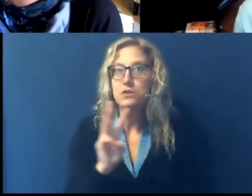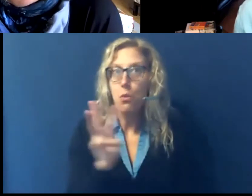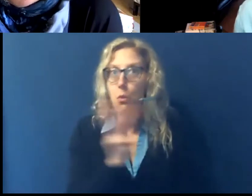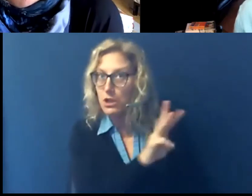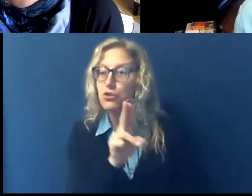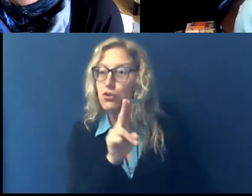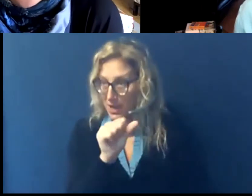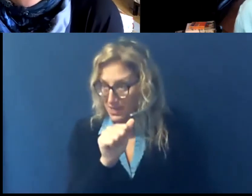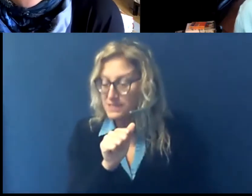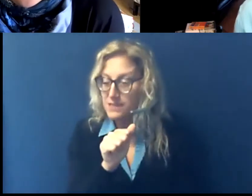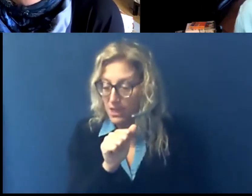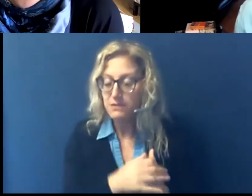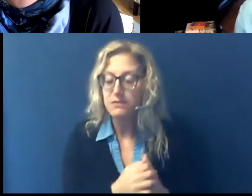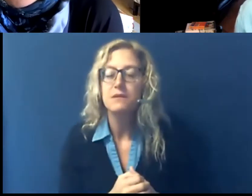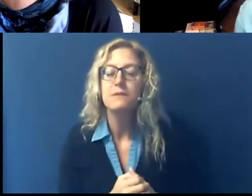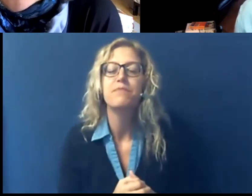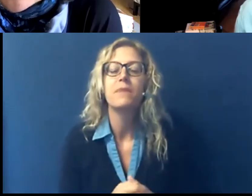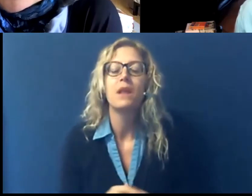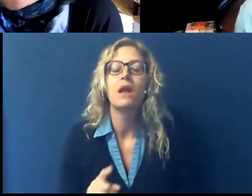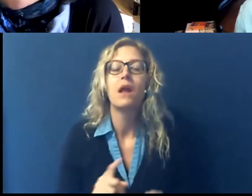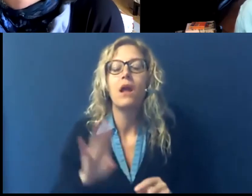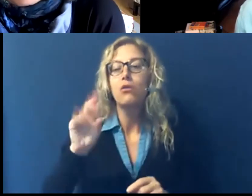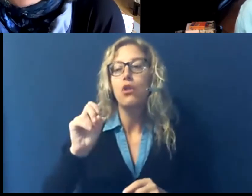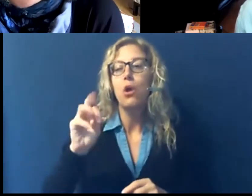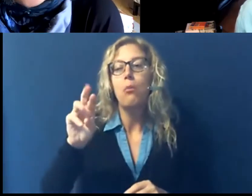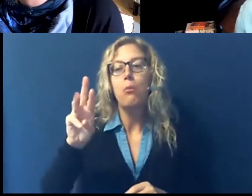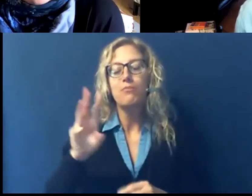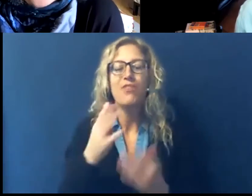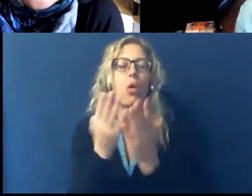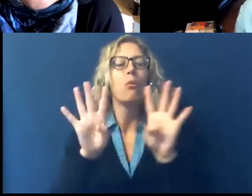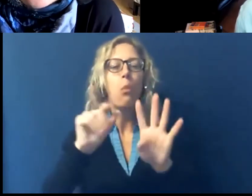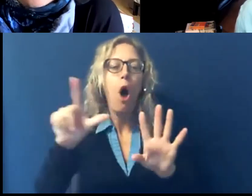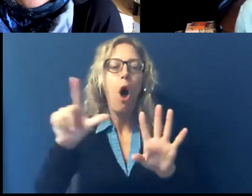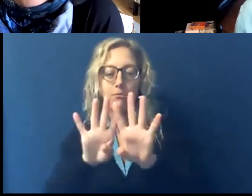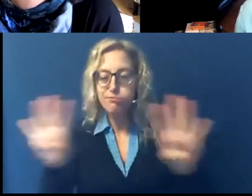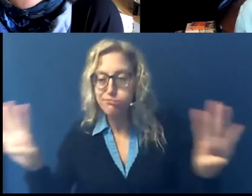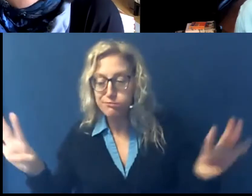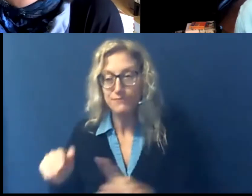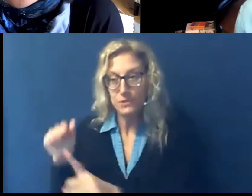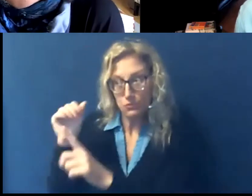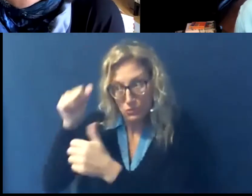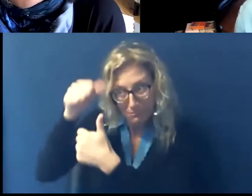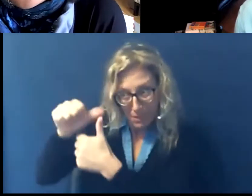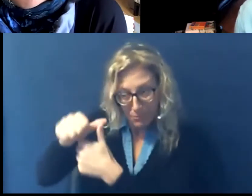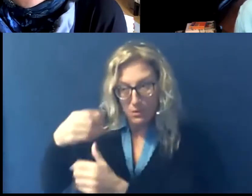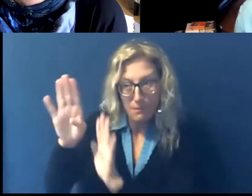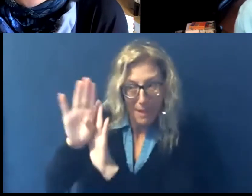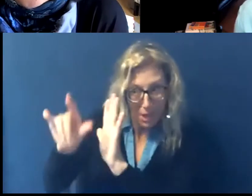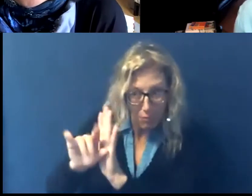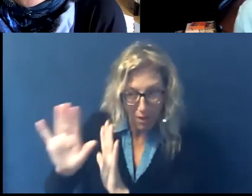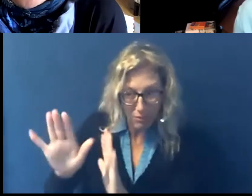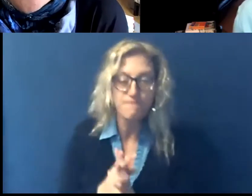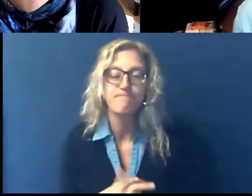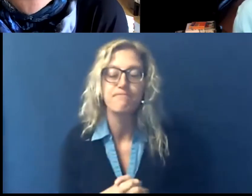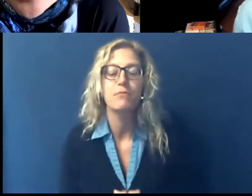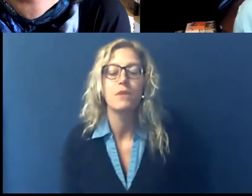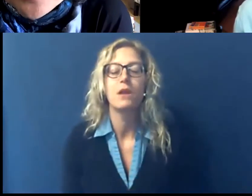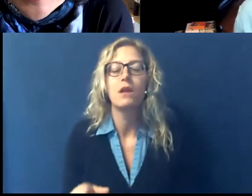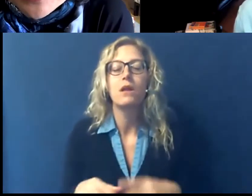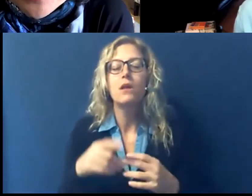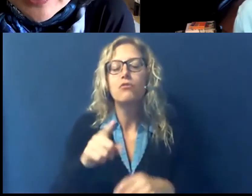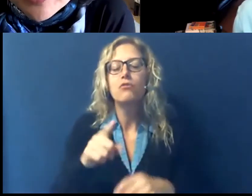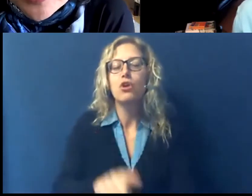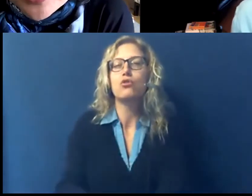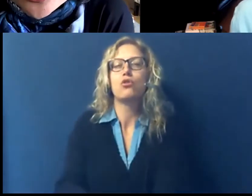States. In the border wall case, just to remind everyone of the background, there was the